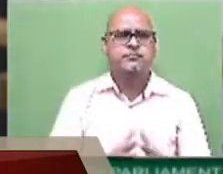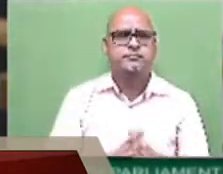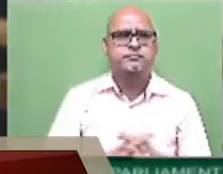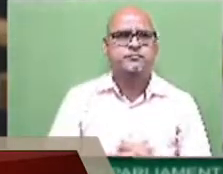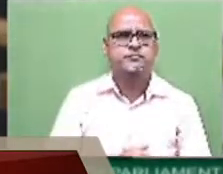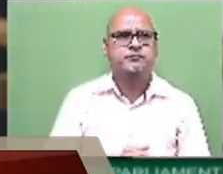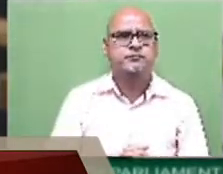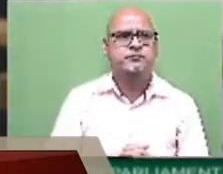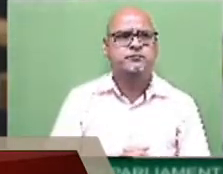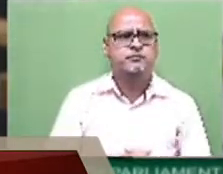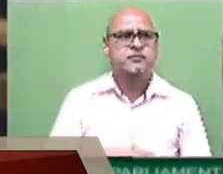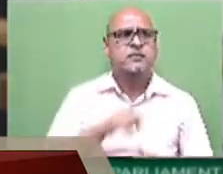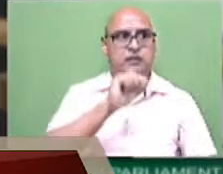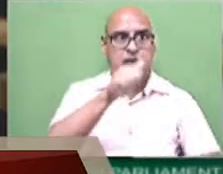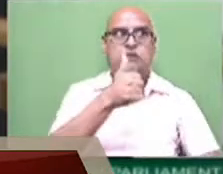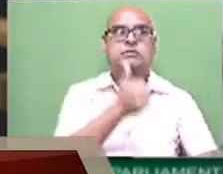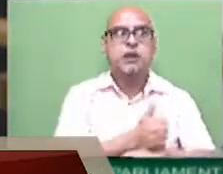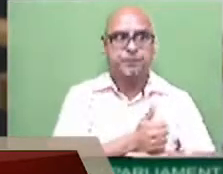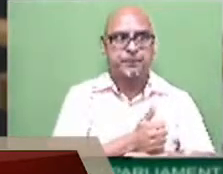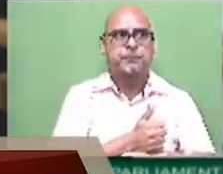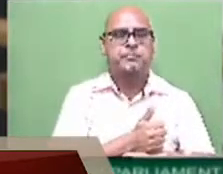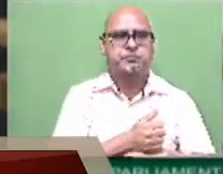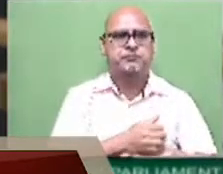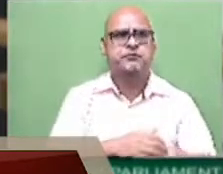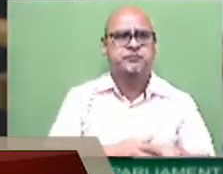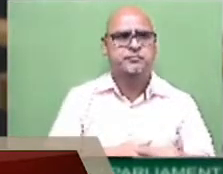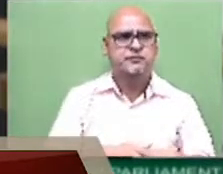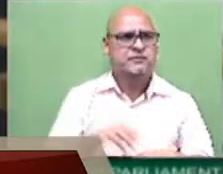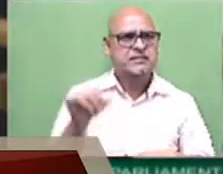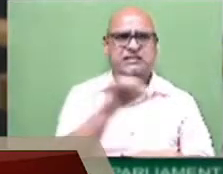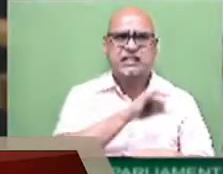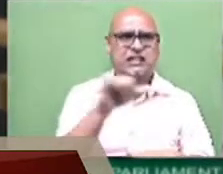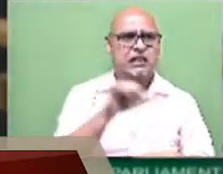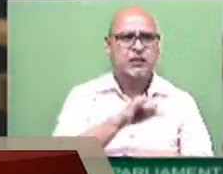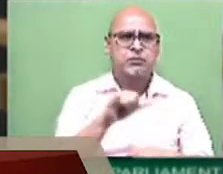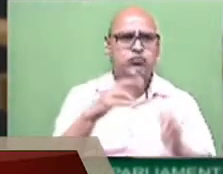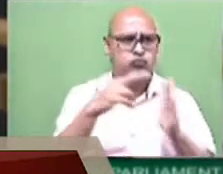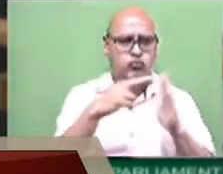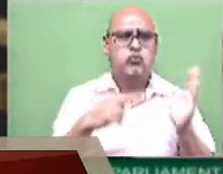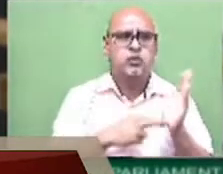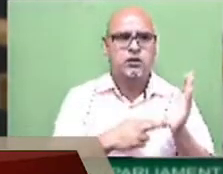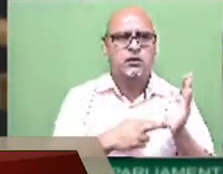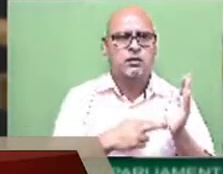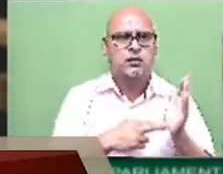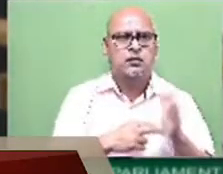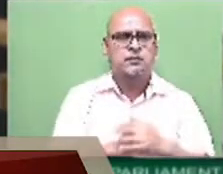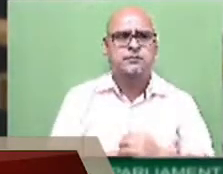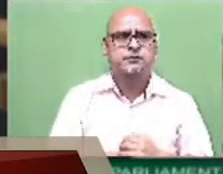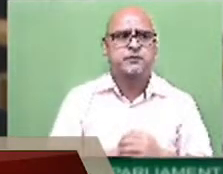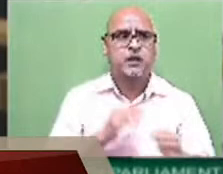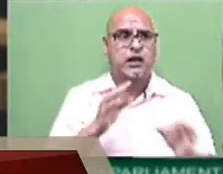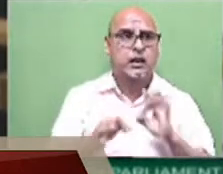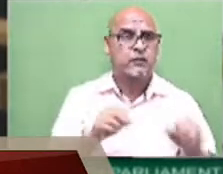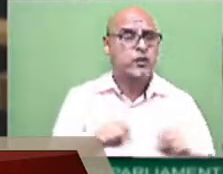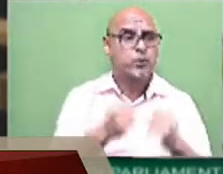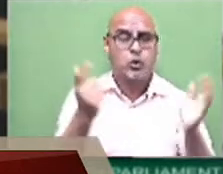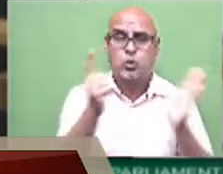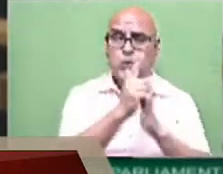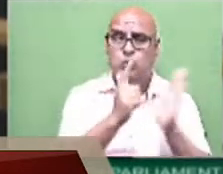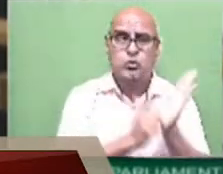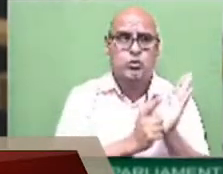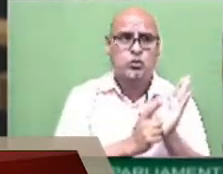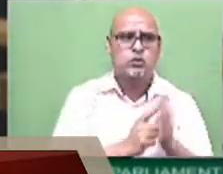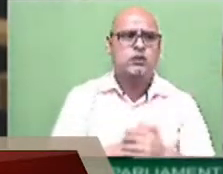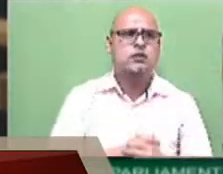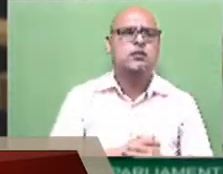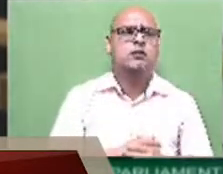implemented this fixed penalty system. And one of those countries is the United Kingdom. I